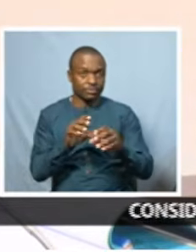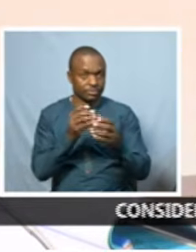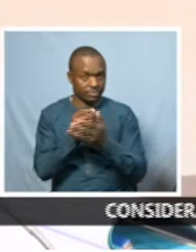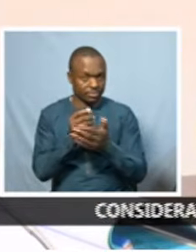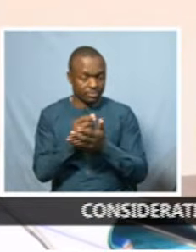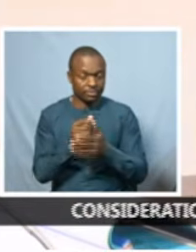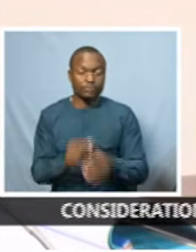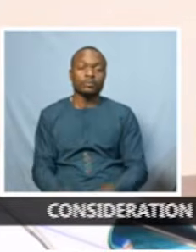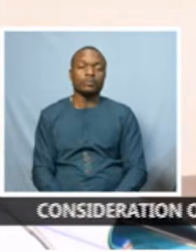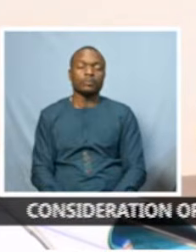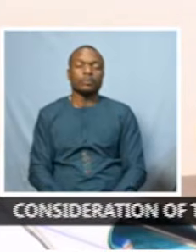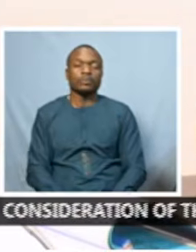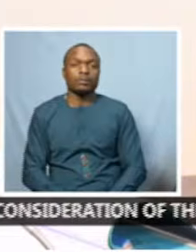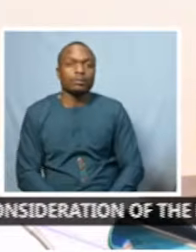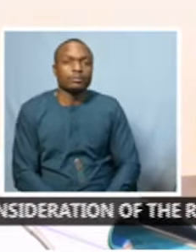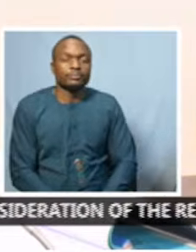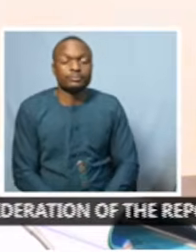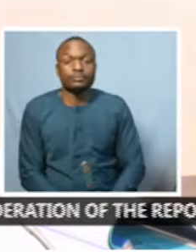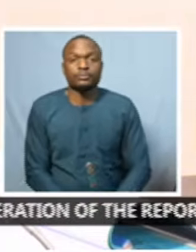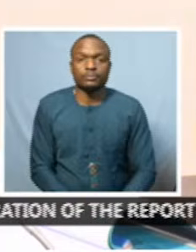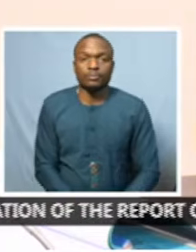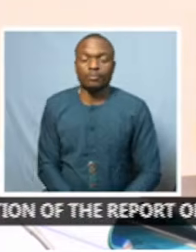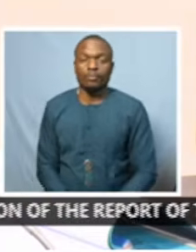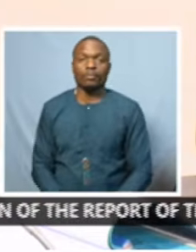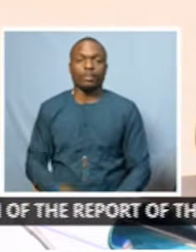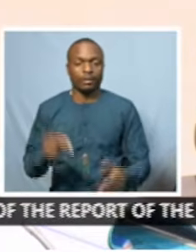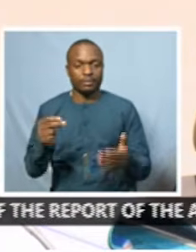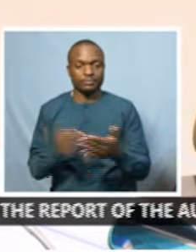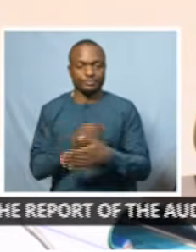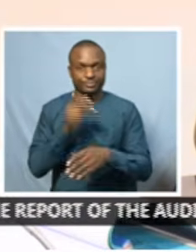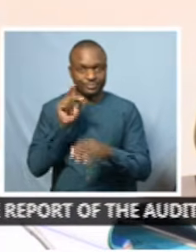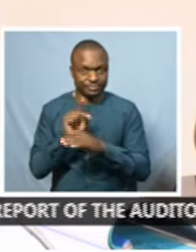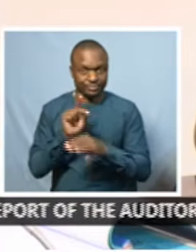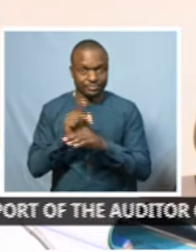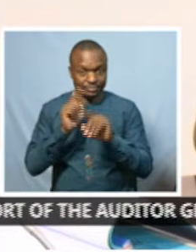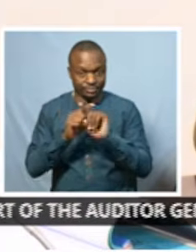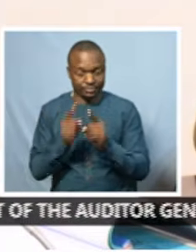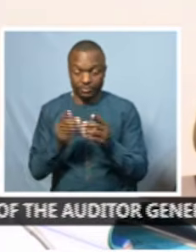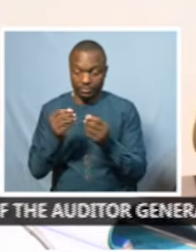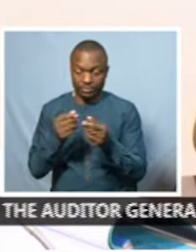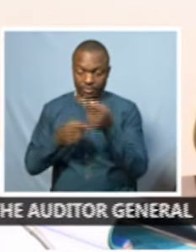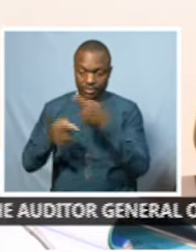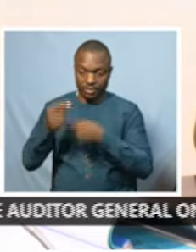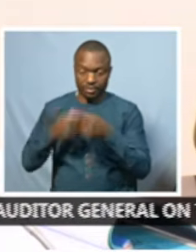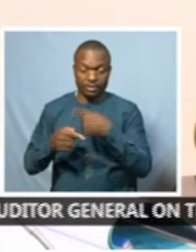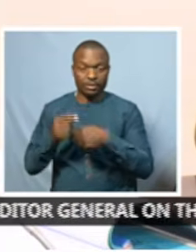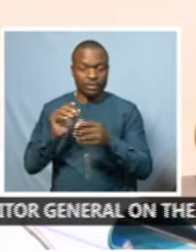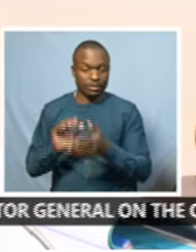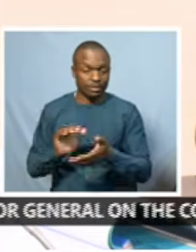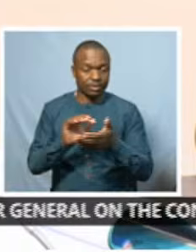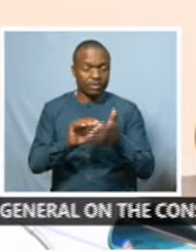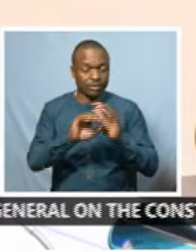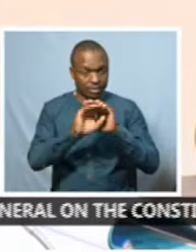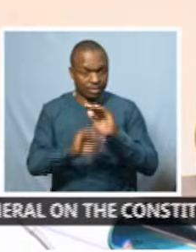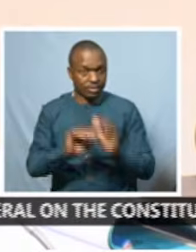So it is a new project, but funds coming from reallocation under